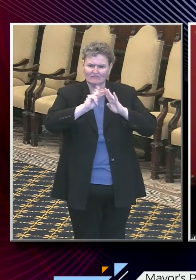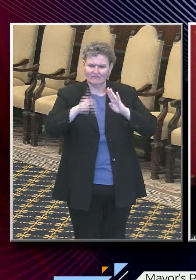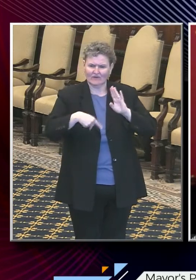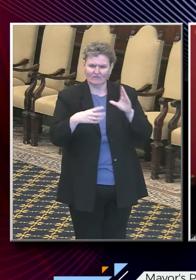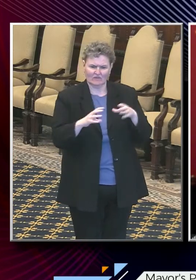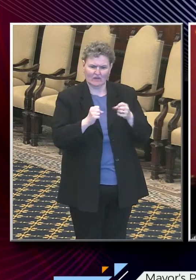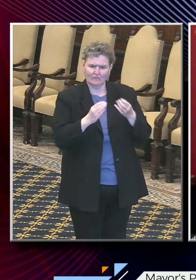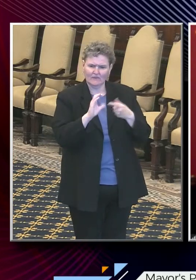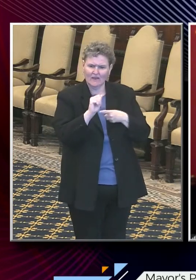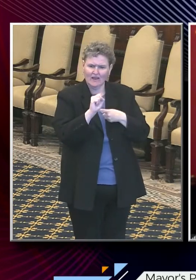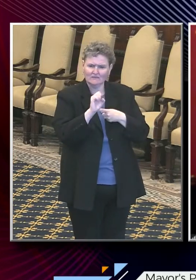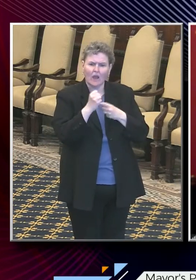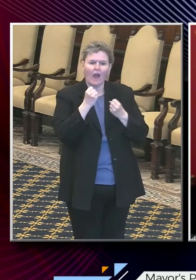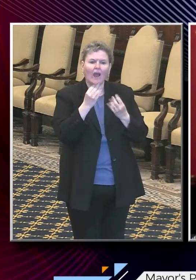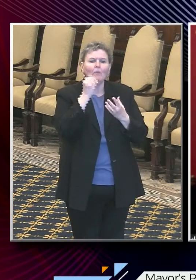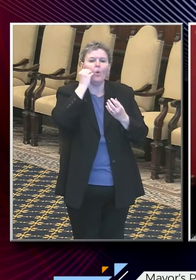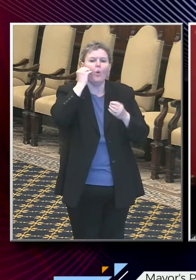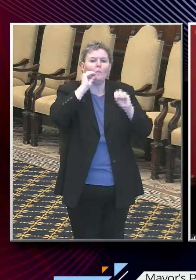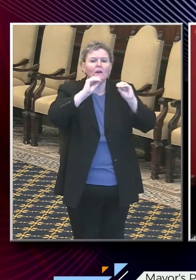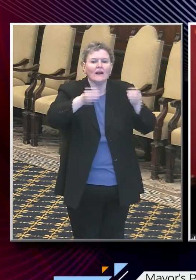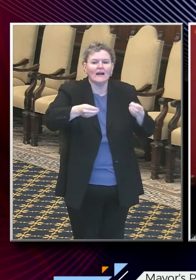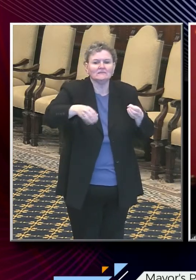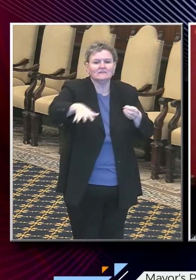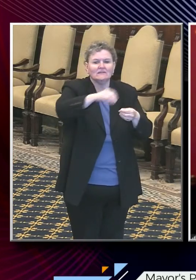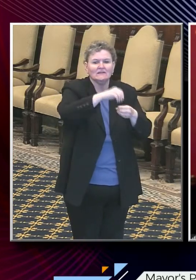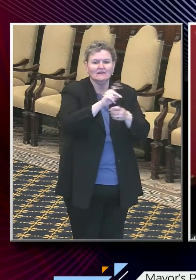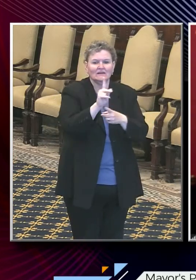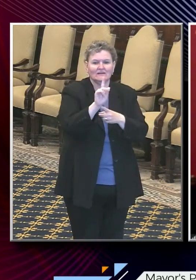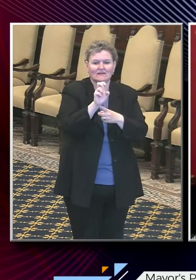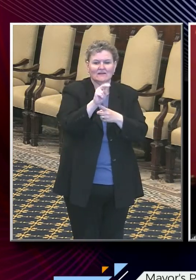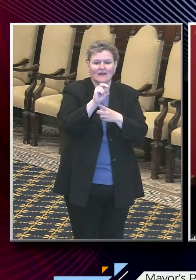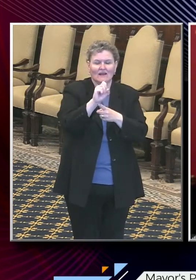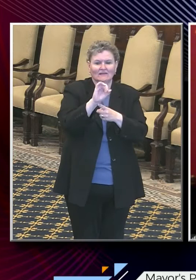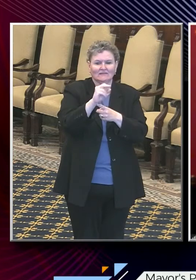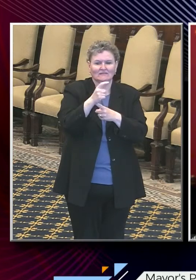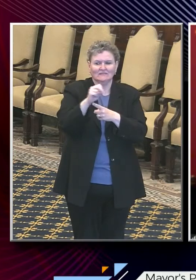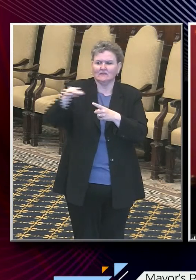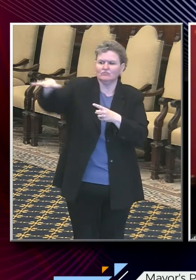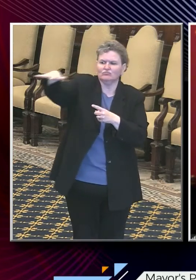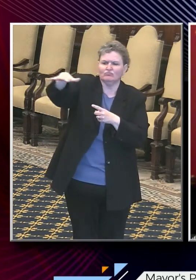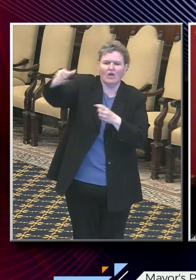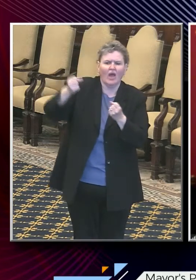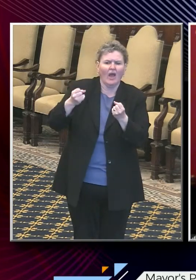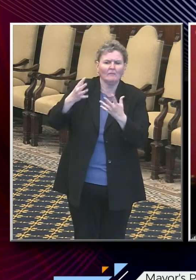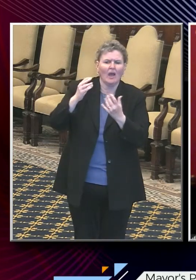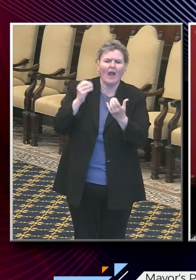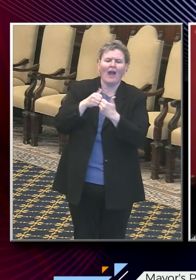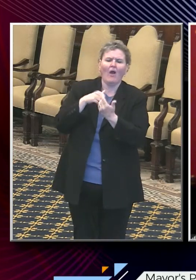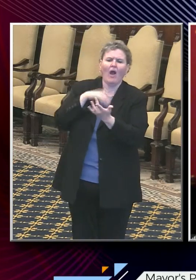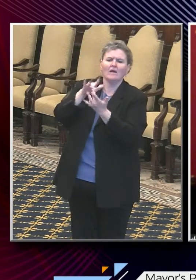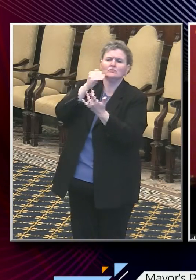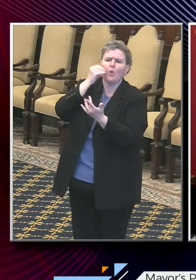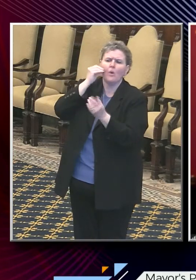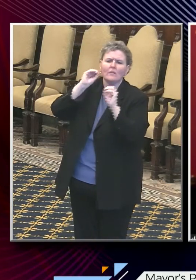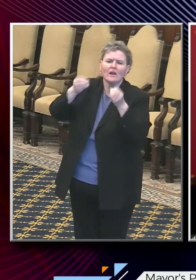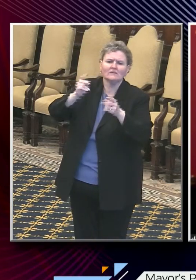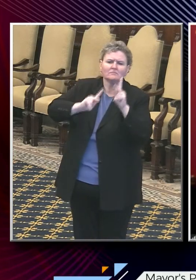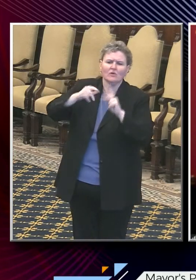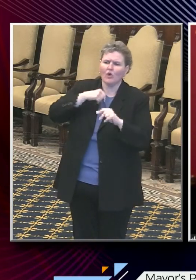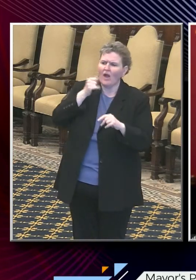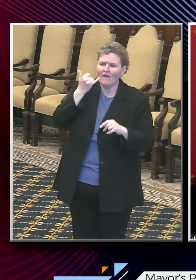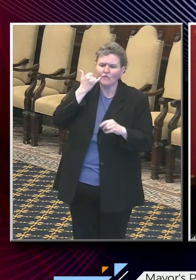including seeing if we can take those people who are particularly vulnerable and moving them out so that if there is an outbreak there, those people are not infected, to see what